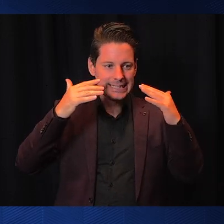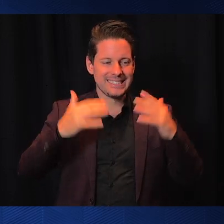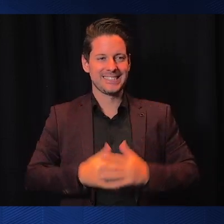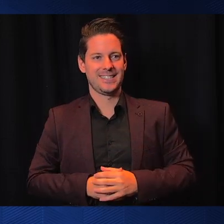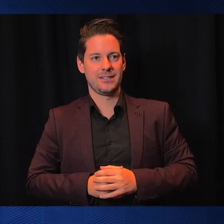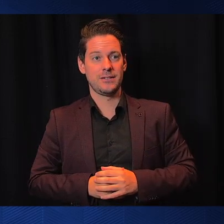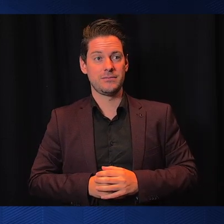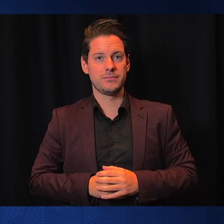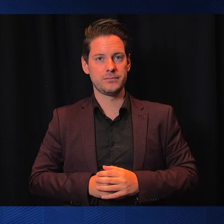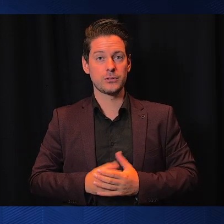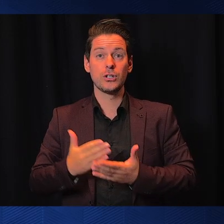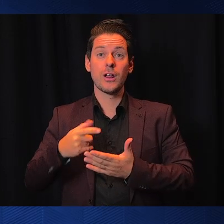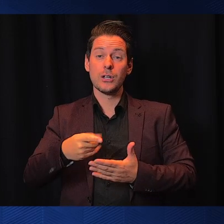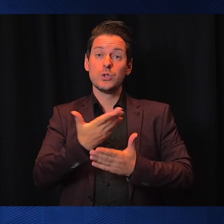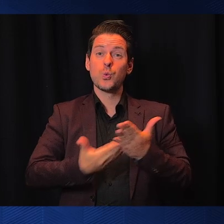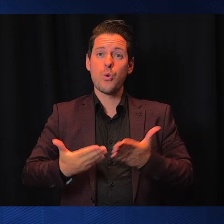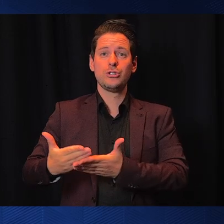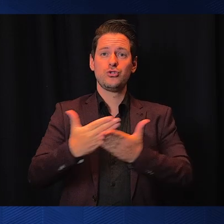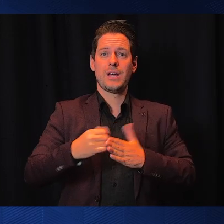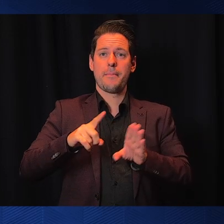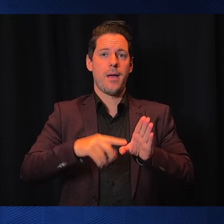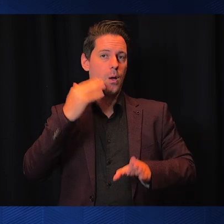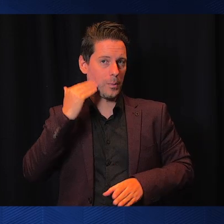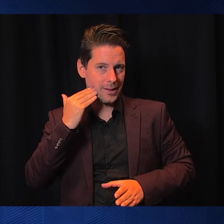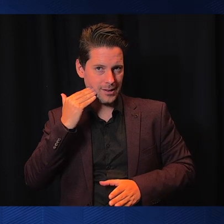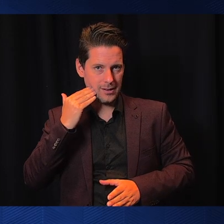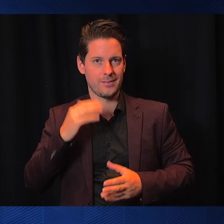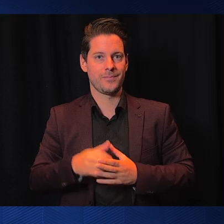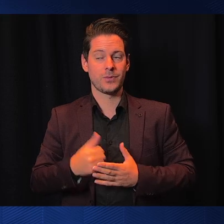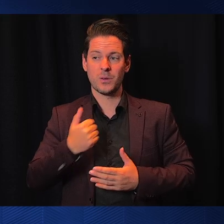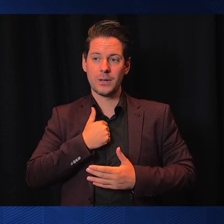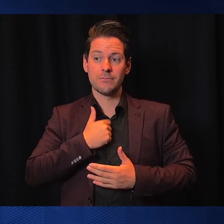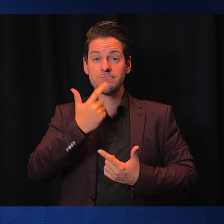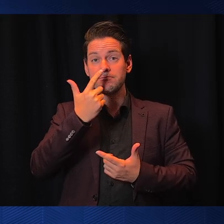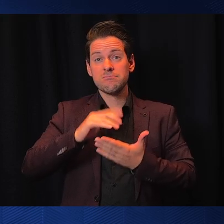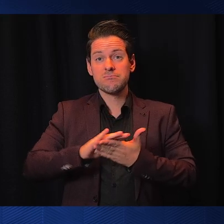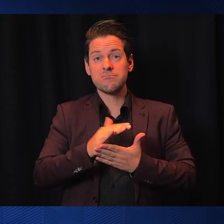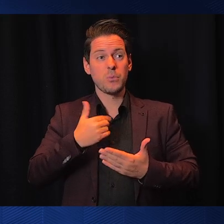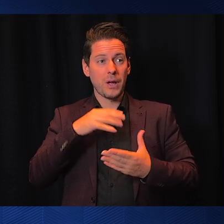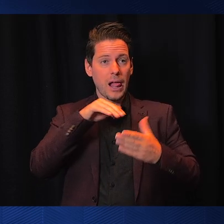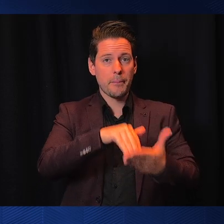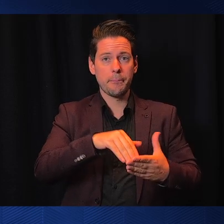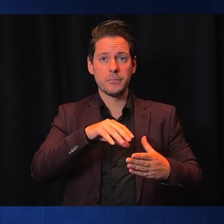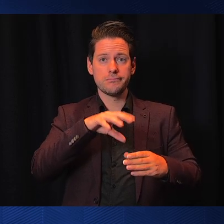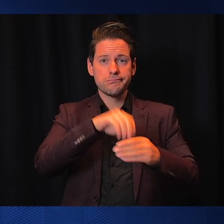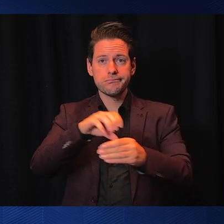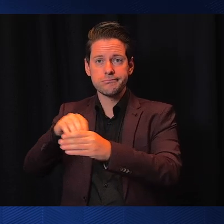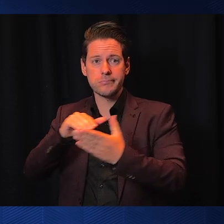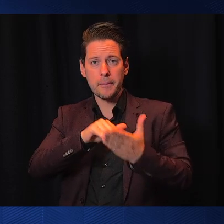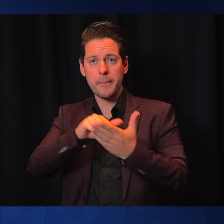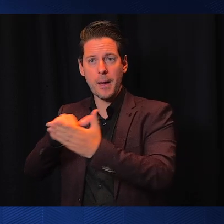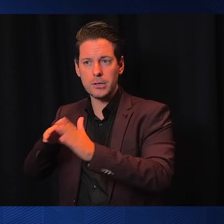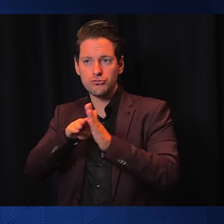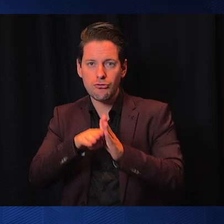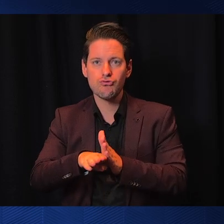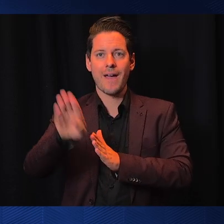Shared by the women, in which we have had the pleasure to help and work with during the response and recovery phase, which